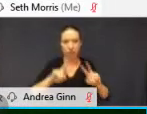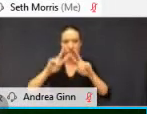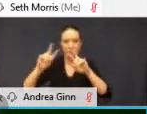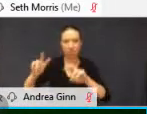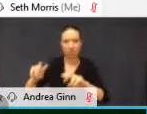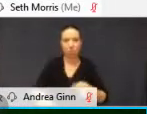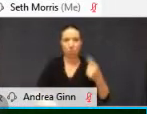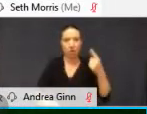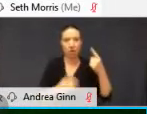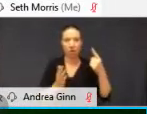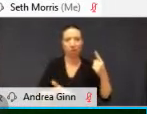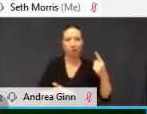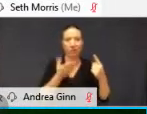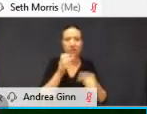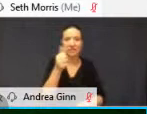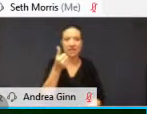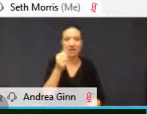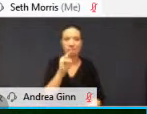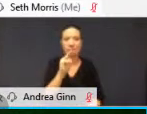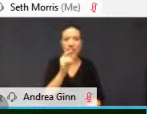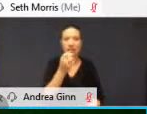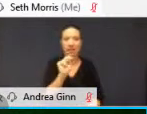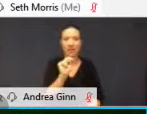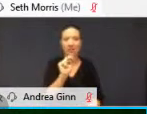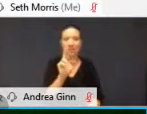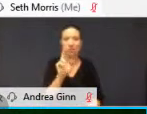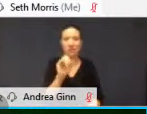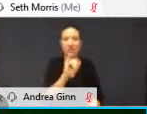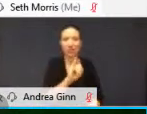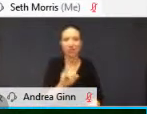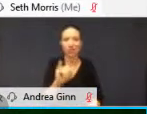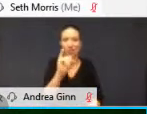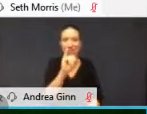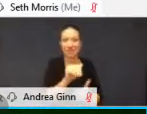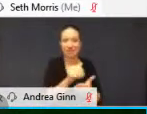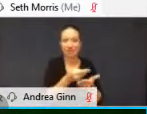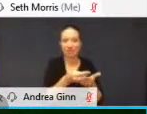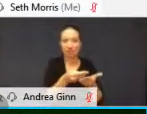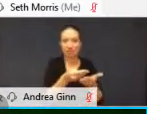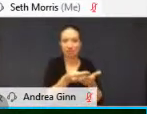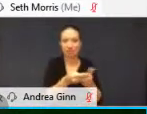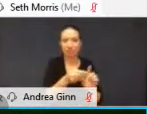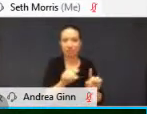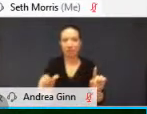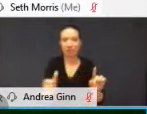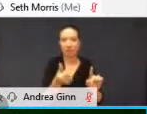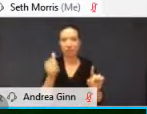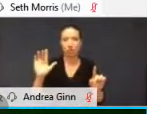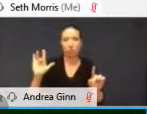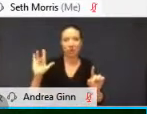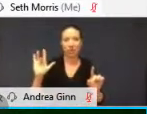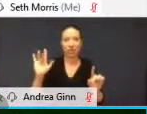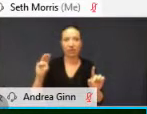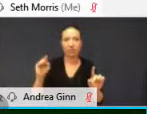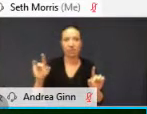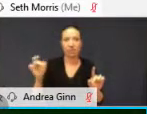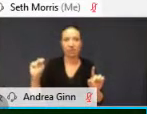10 million reinsurance dollars and one that offered 25 million in reinsurance dollars.